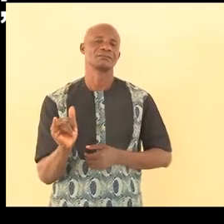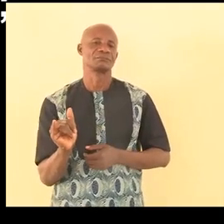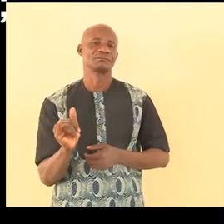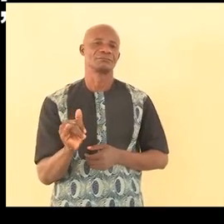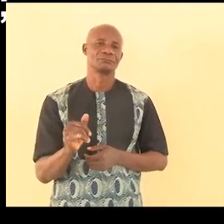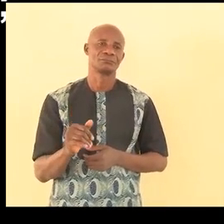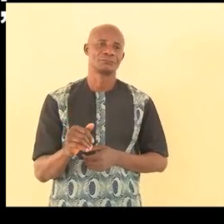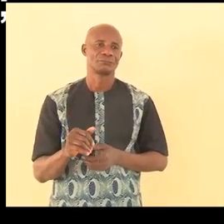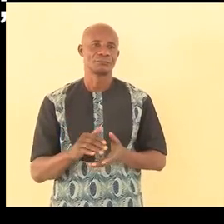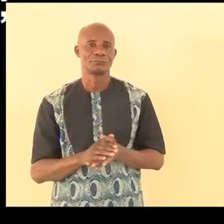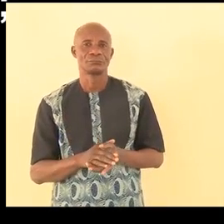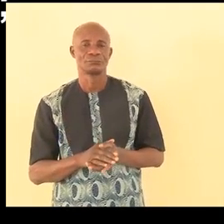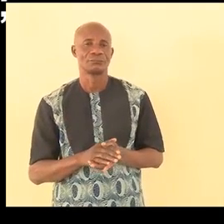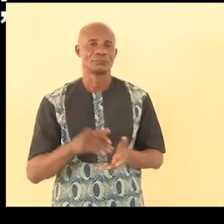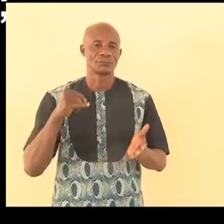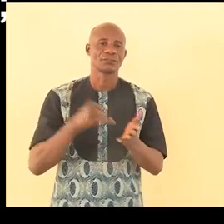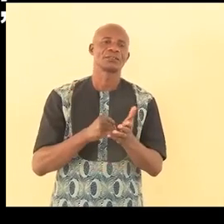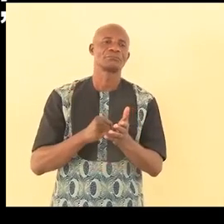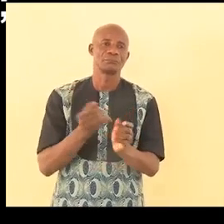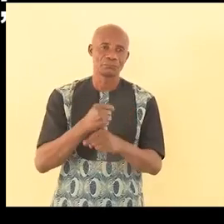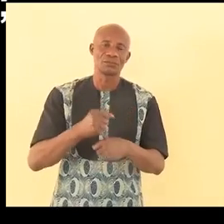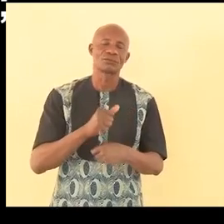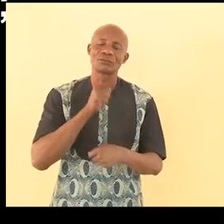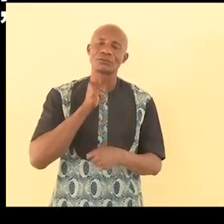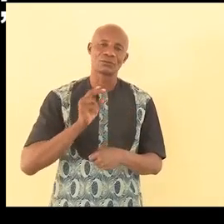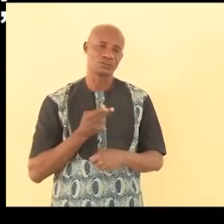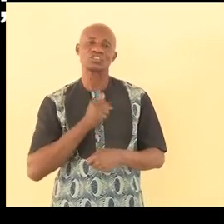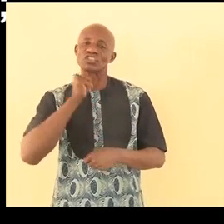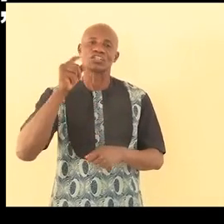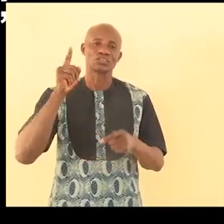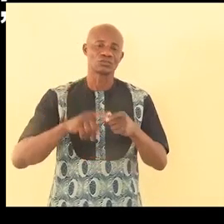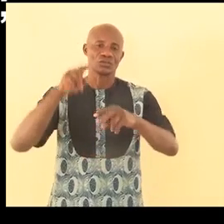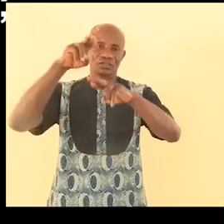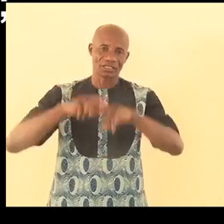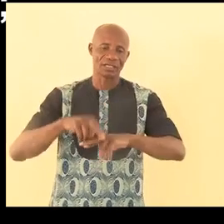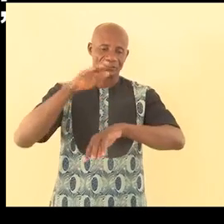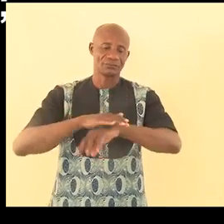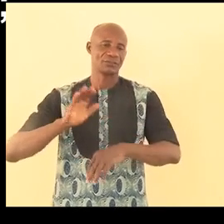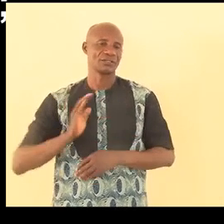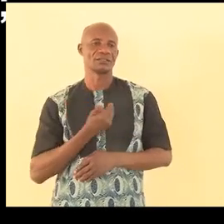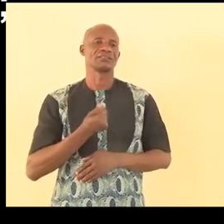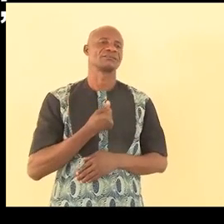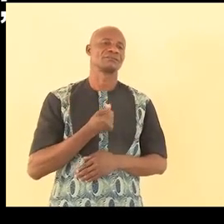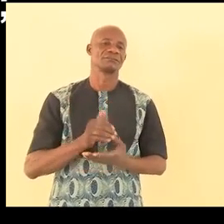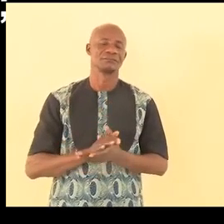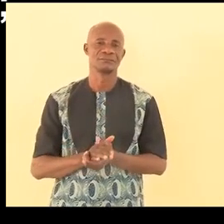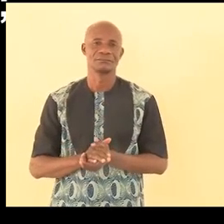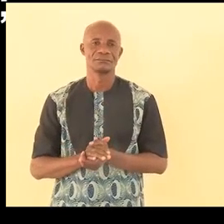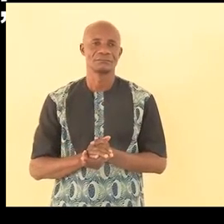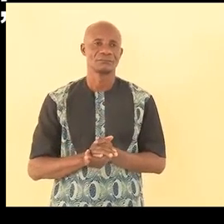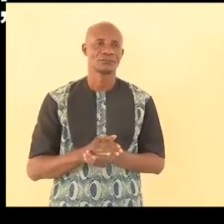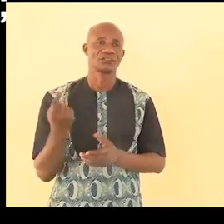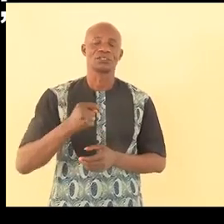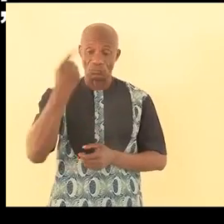Humility. It disabuses us of self-reliance. You don't even have anything, so why are you thinking that you can do anything for